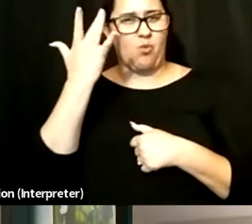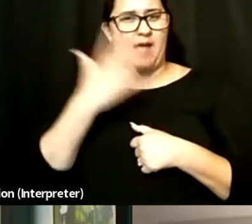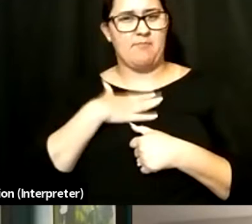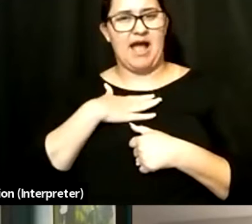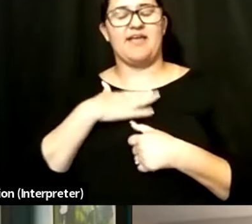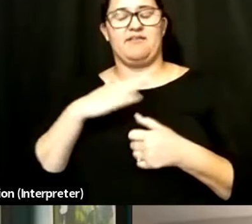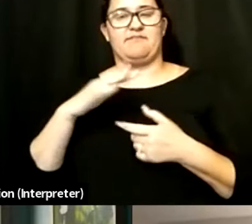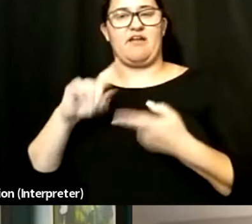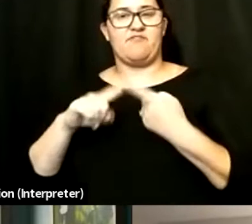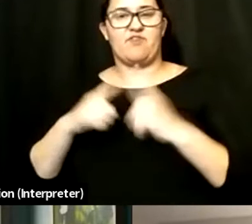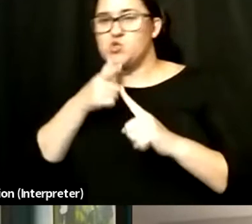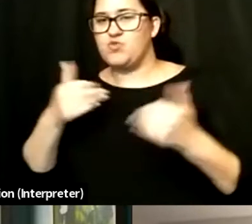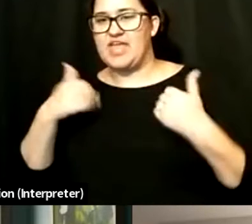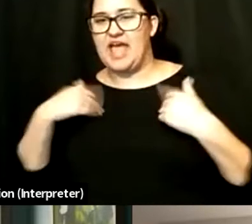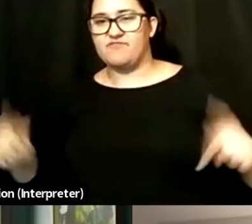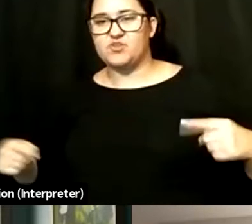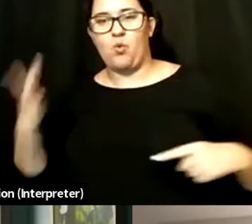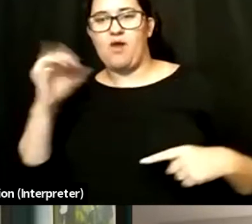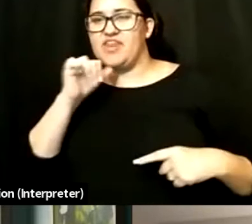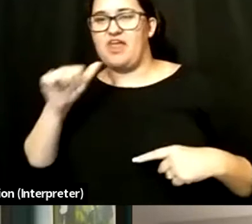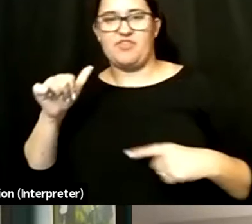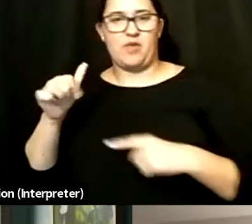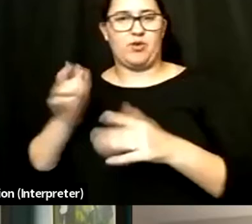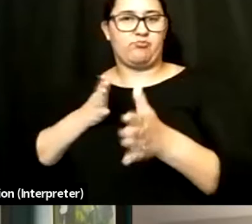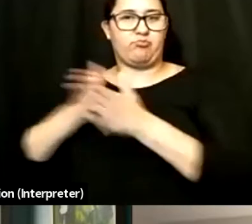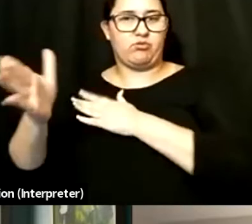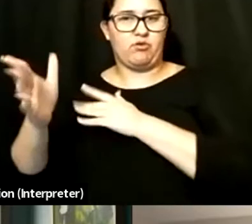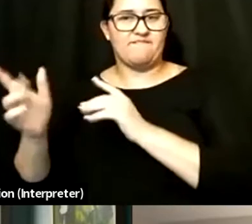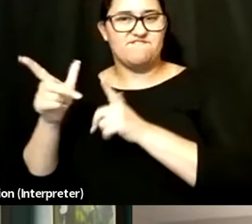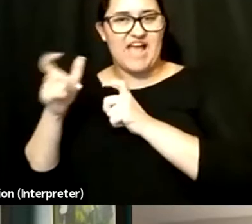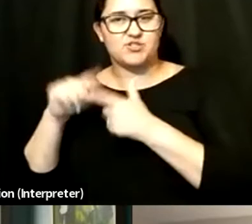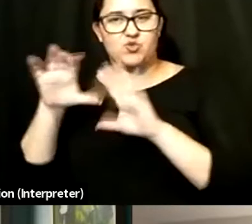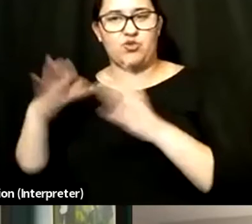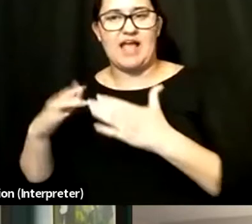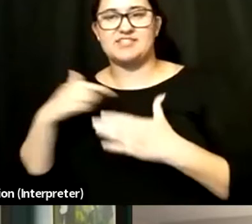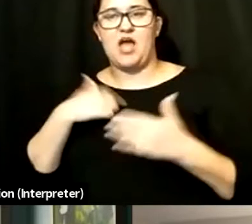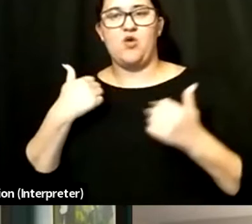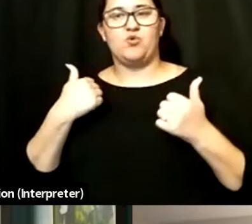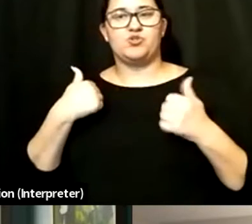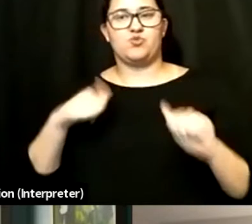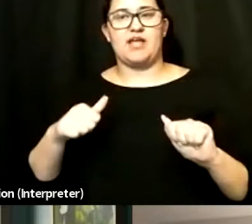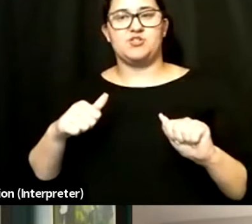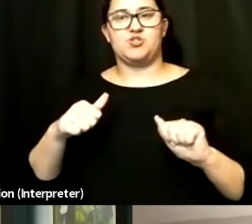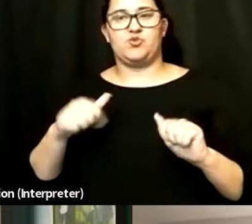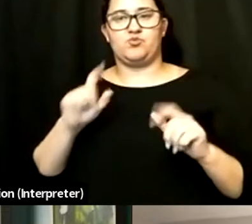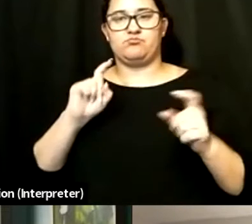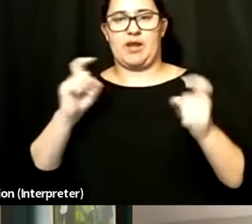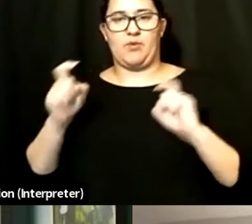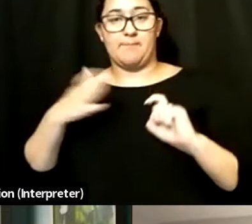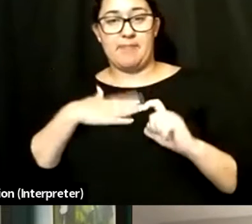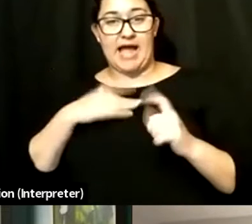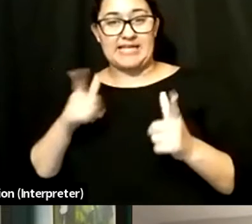chairs would like go super fast to class. I would try to kind of like moderate my speed to be more like